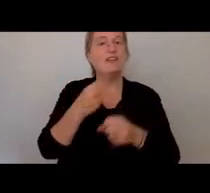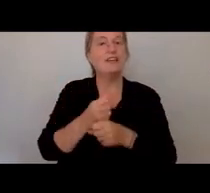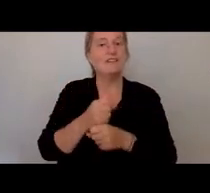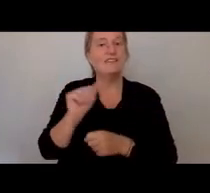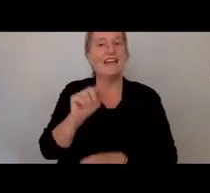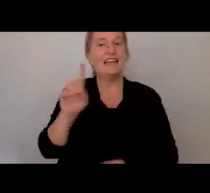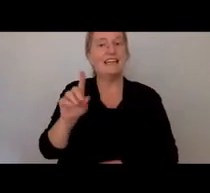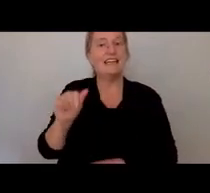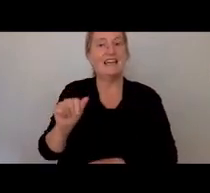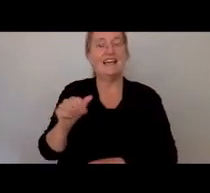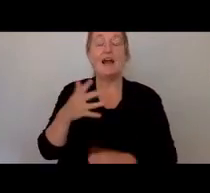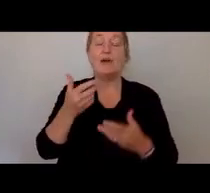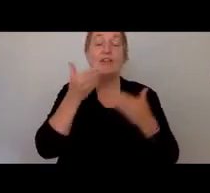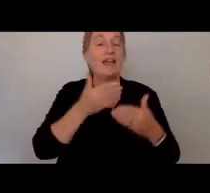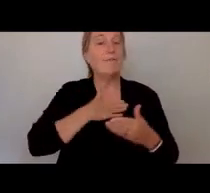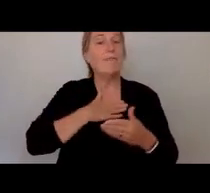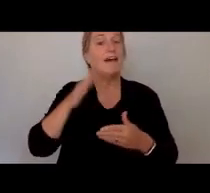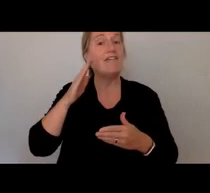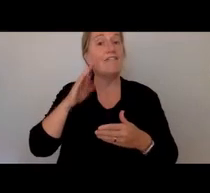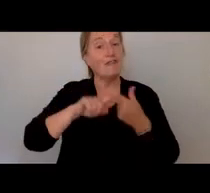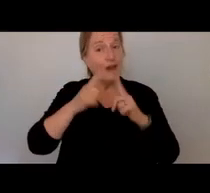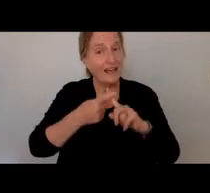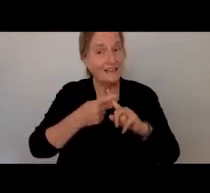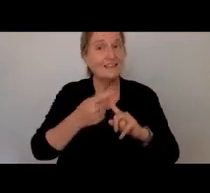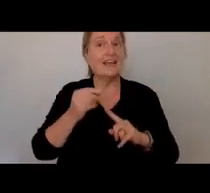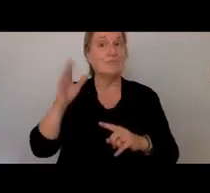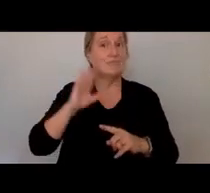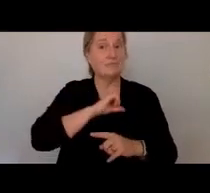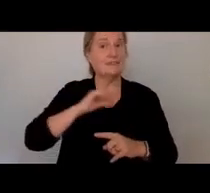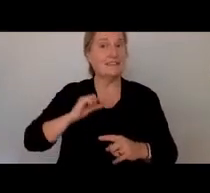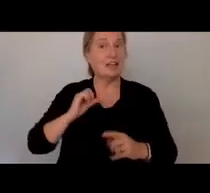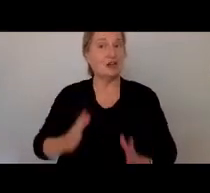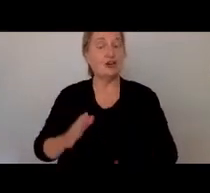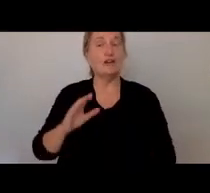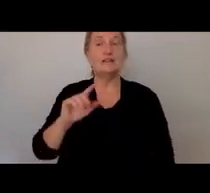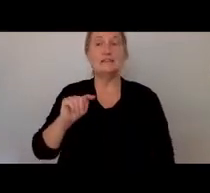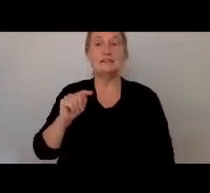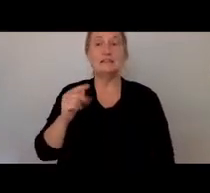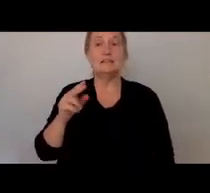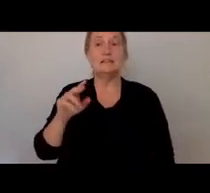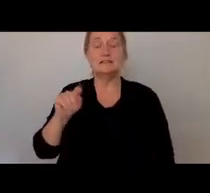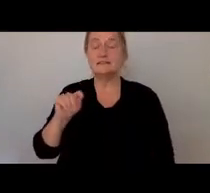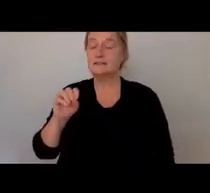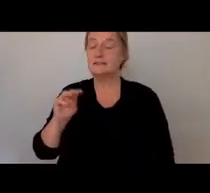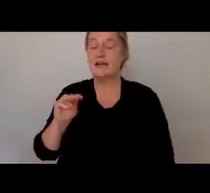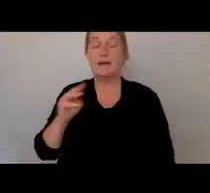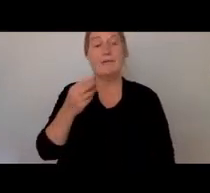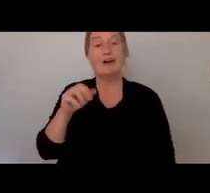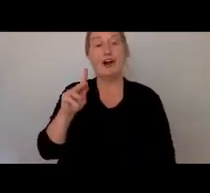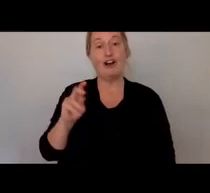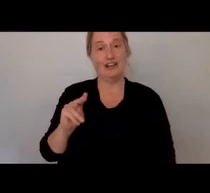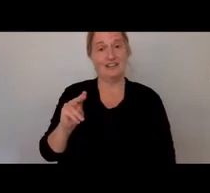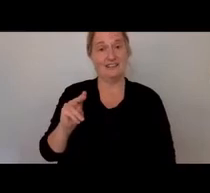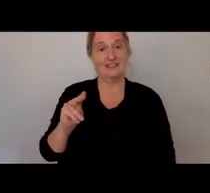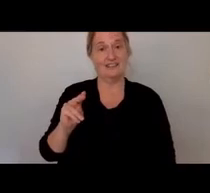former colleague in the Senate, Tom Harkin. The ADA was a landmark achievement for the senator from Iowa that wouldn't have been possible